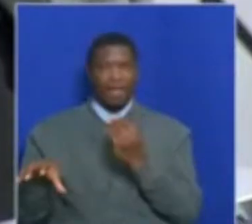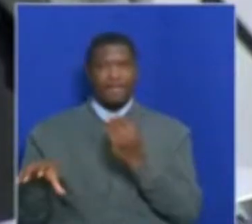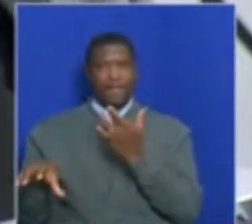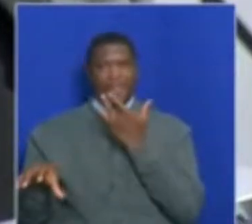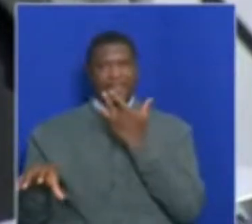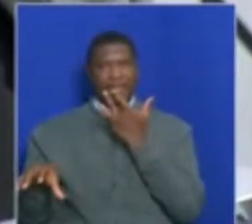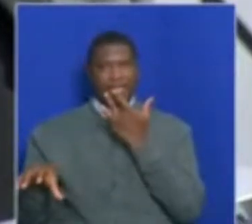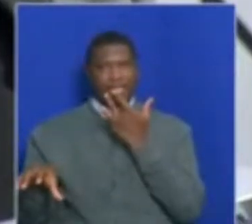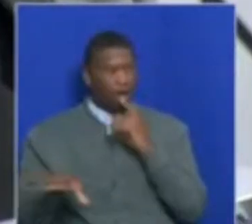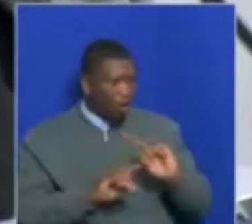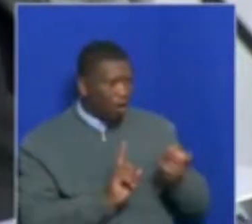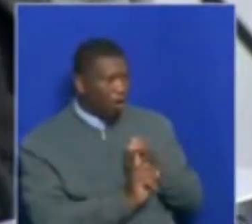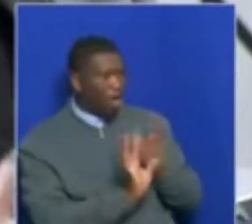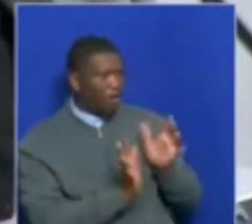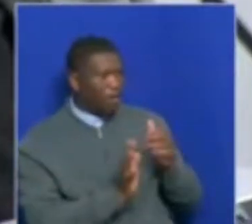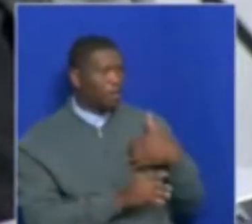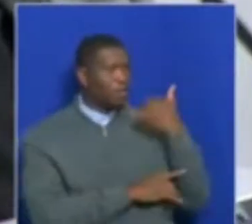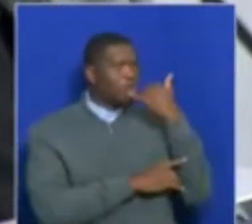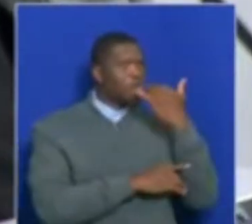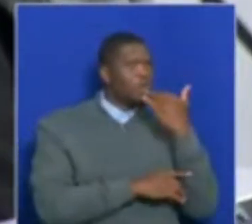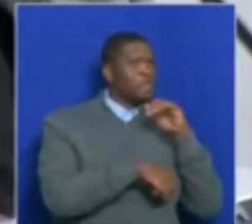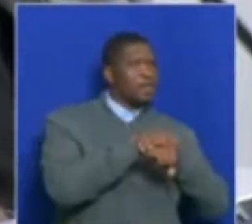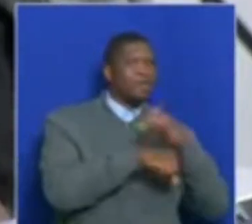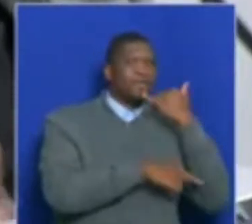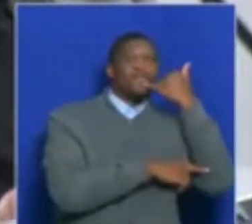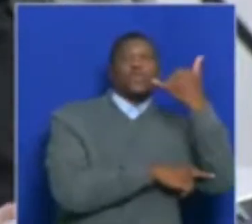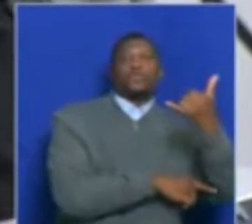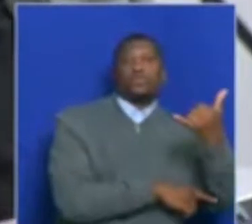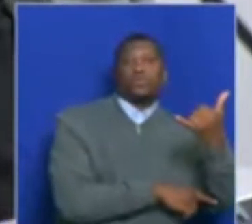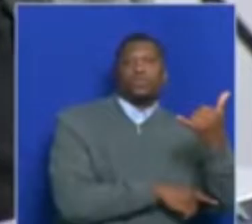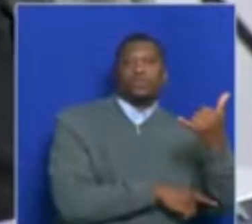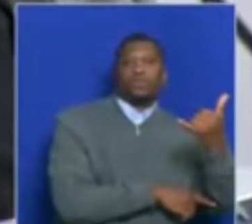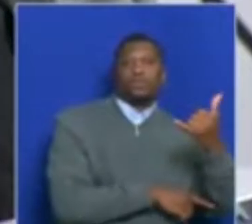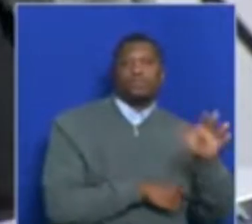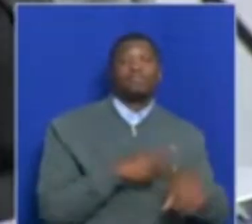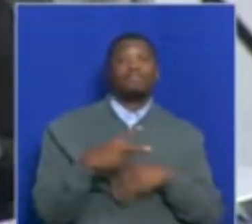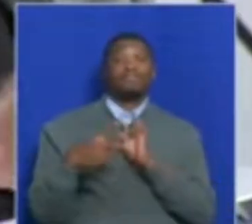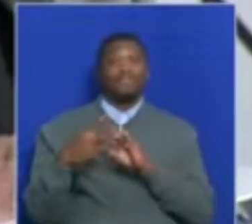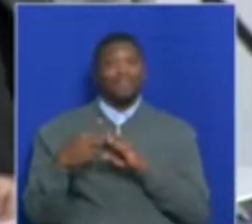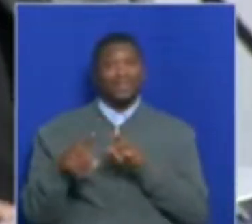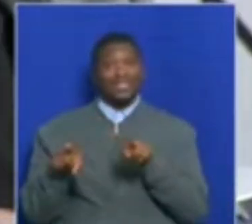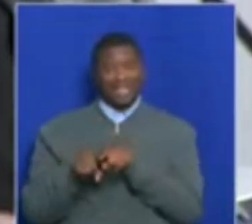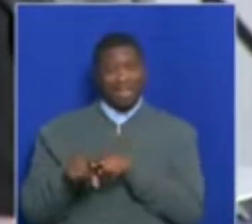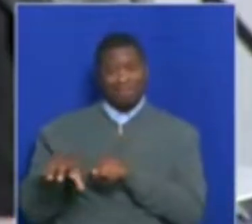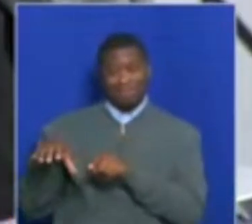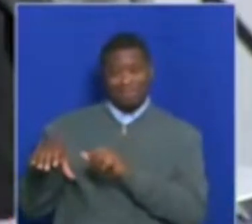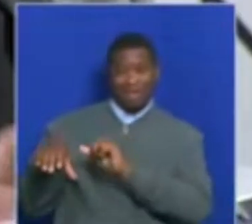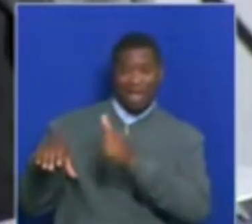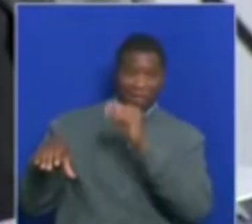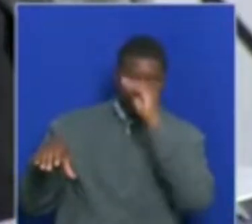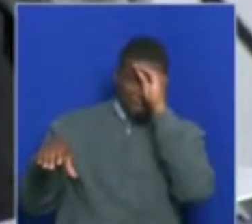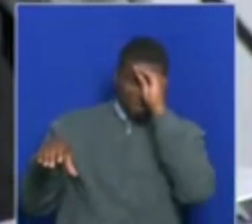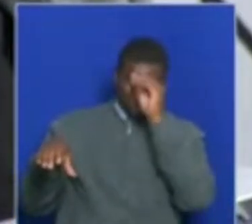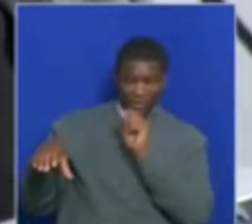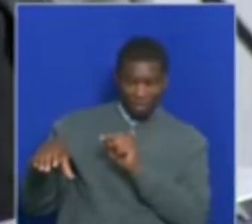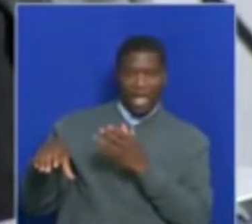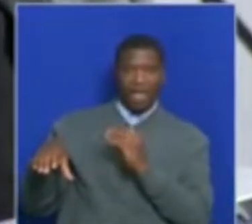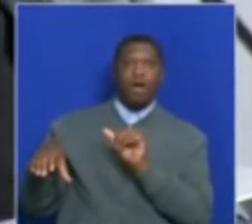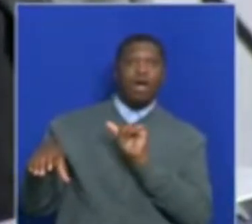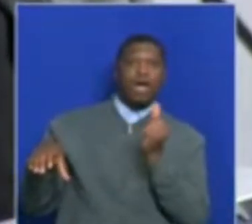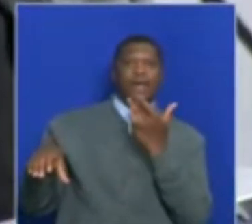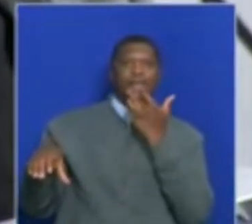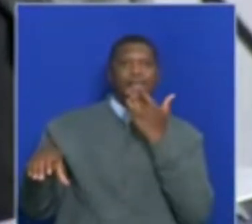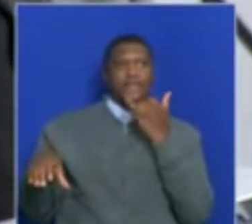call to the scene. And then you get another group of policemen from the same station, and they have their own preference on who to call to the